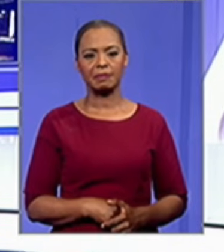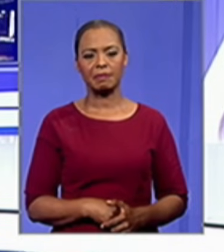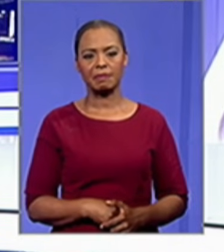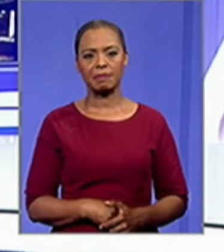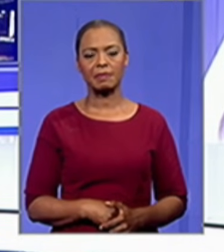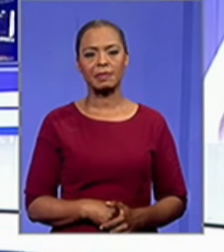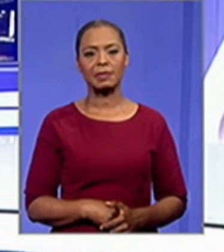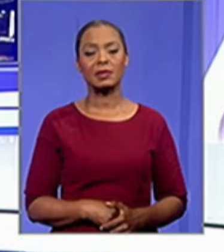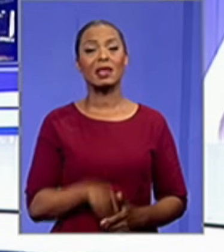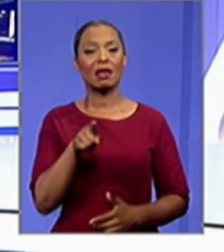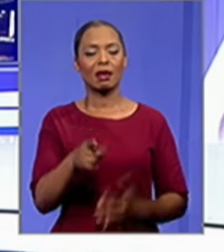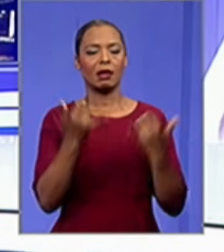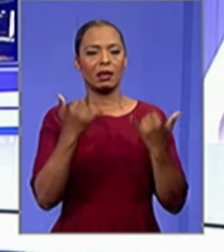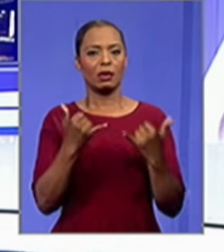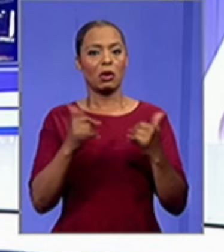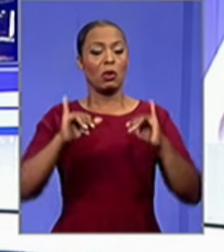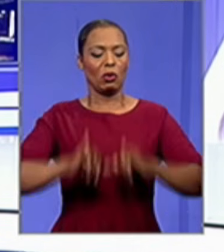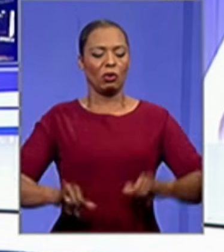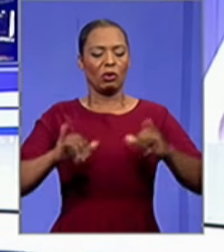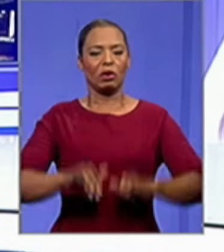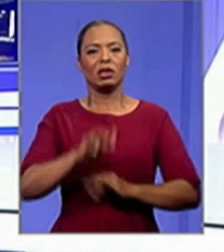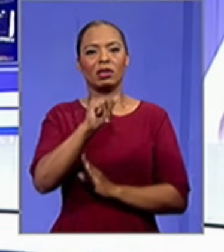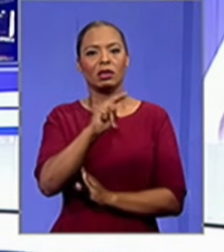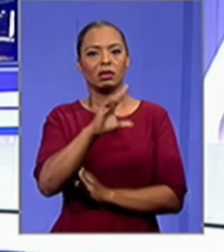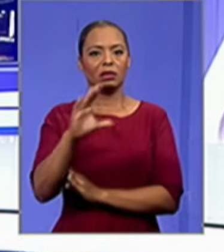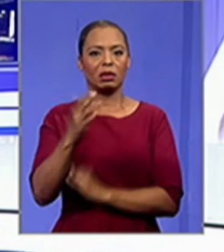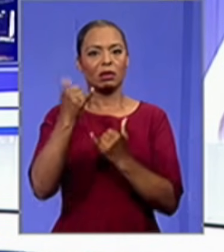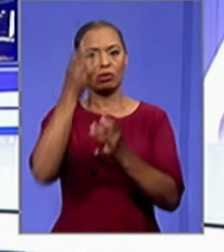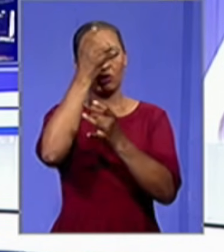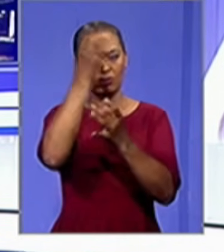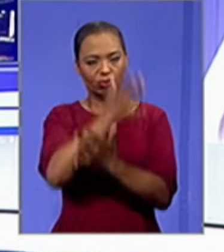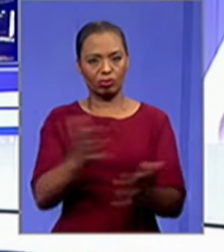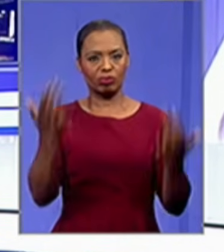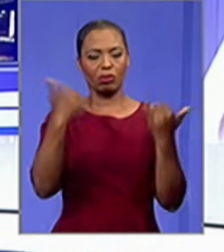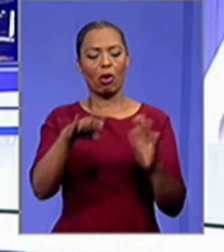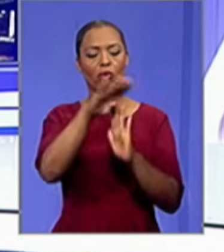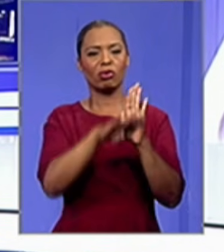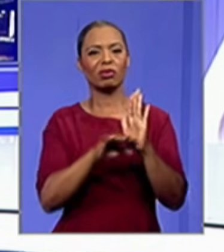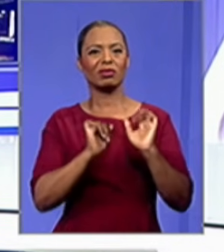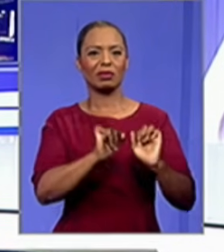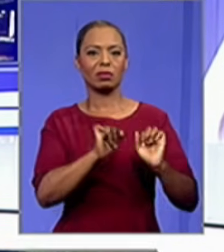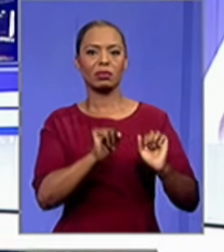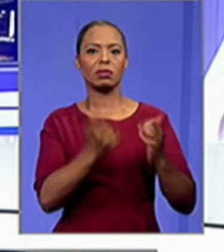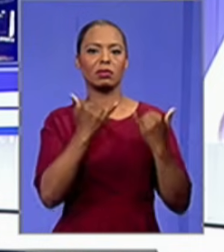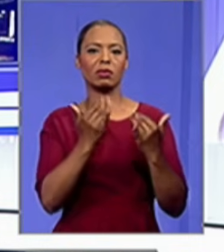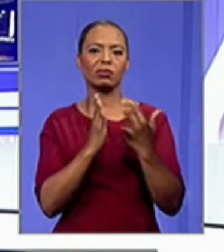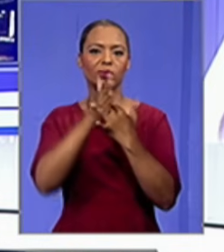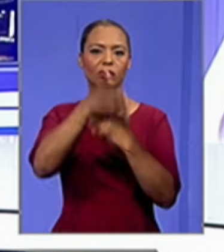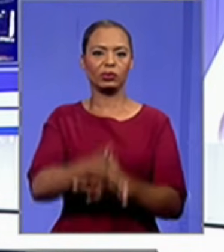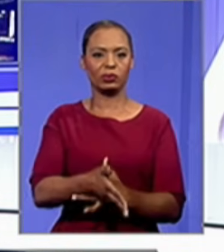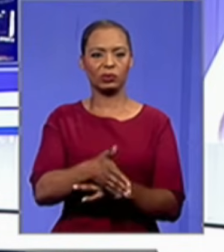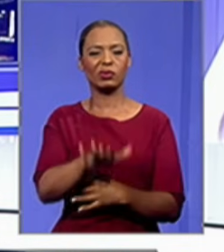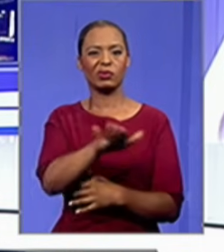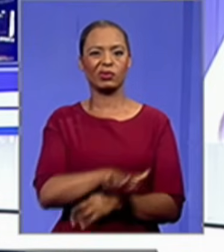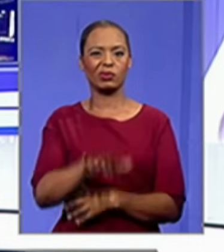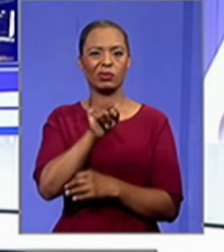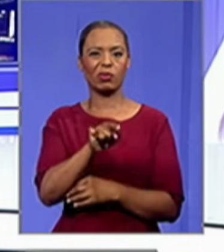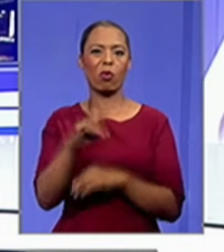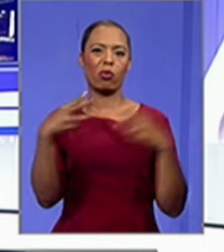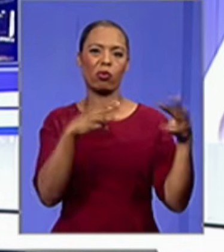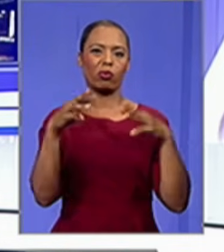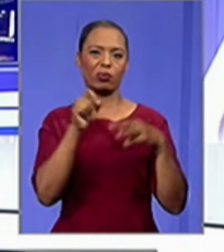Go le bjalo go letetšwe gore ANC e tsebiše ka lenaneo la yona go tsena seemo ka bogare ka Middle East. Mopresidente